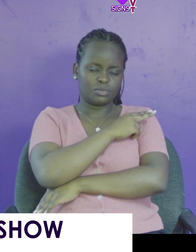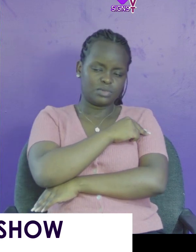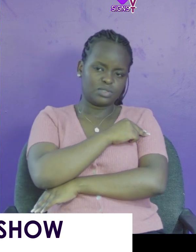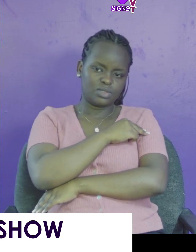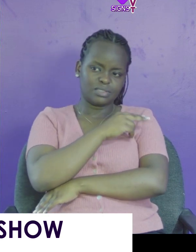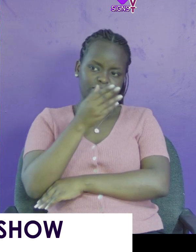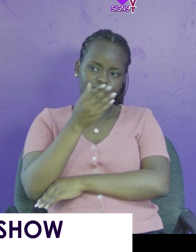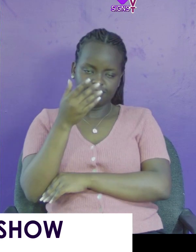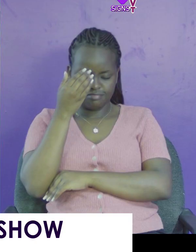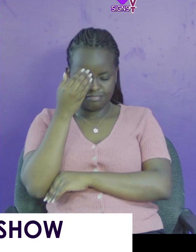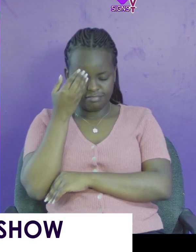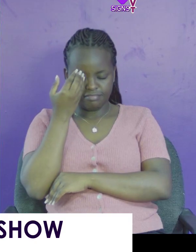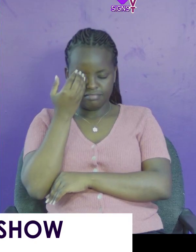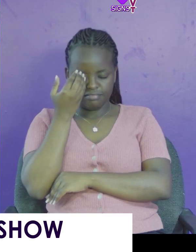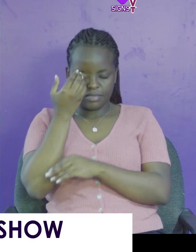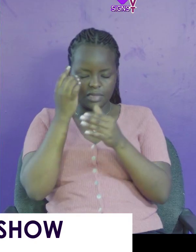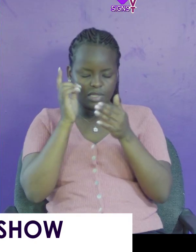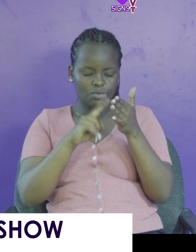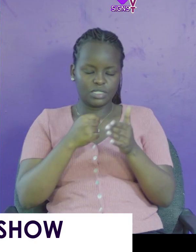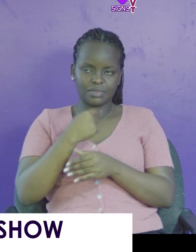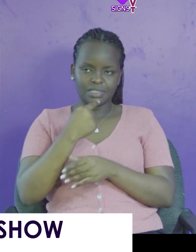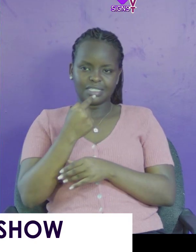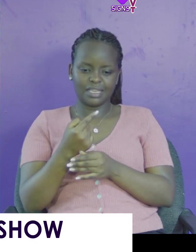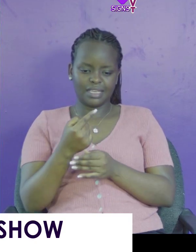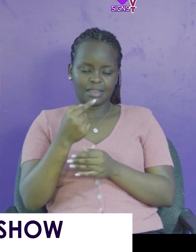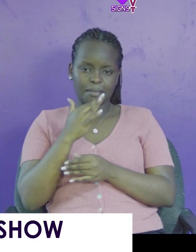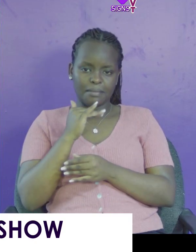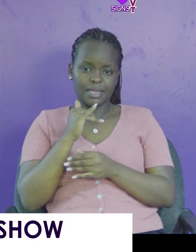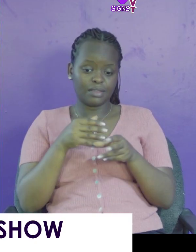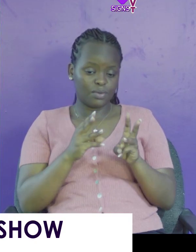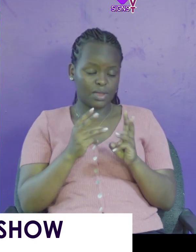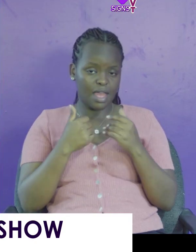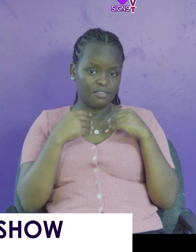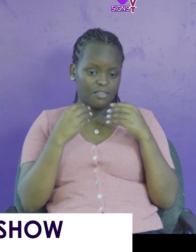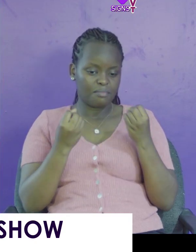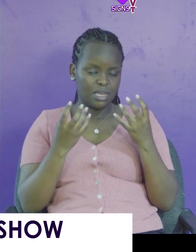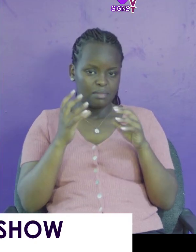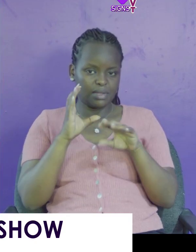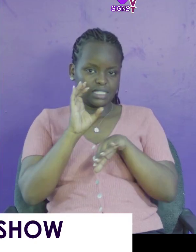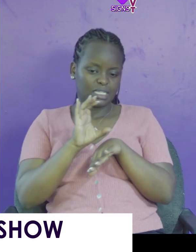So what I'm saying today. By the way, yes, there are many churches